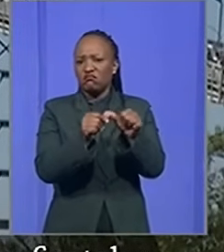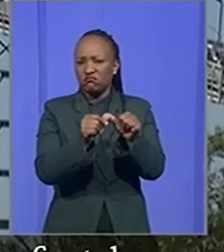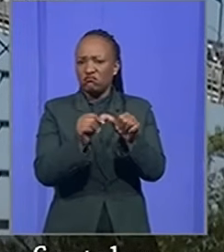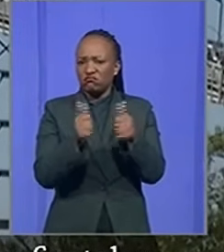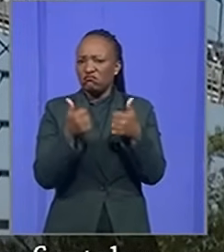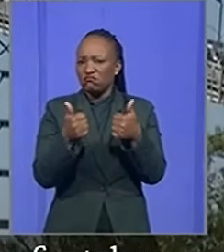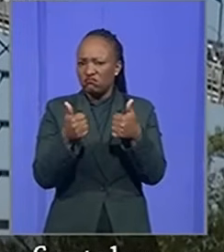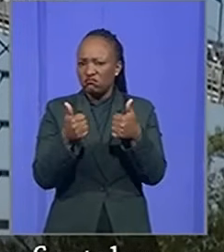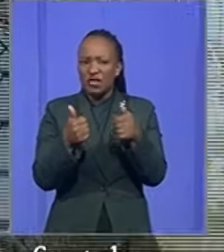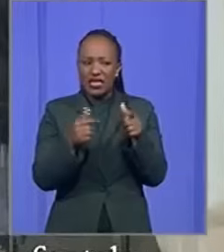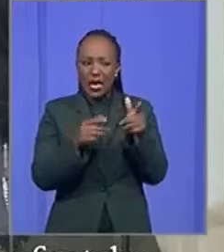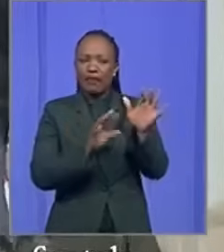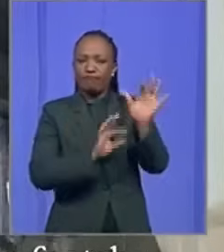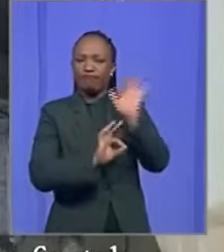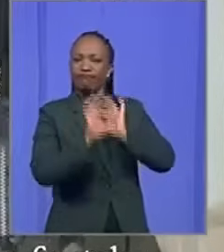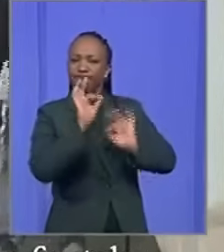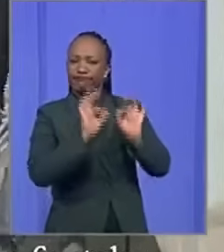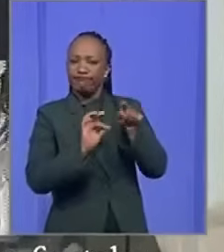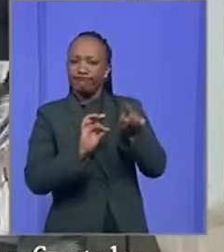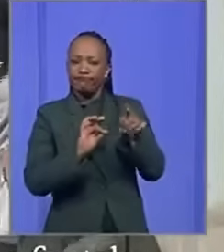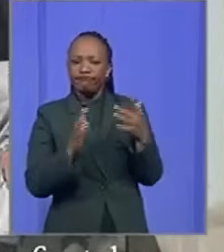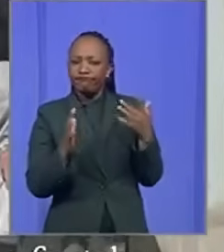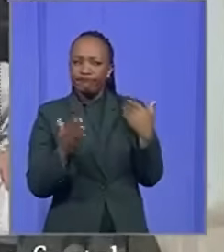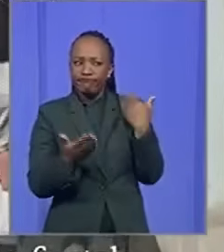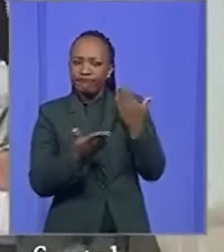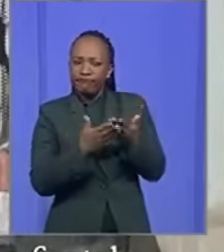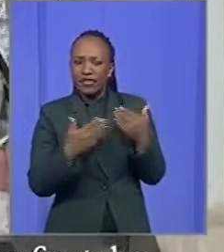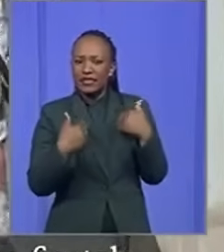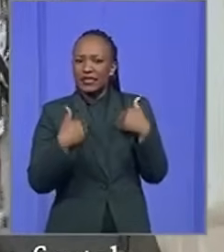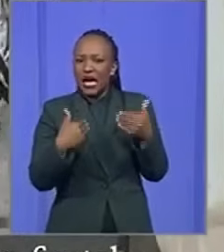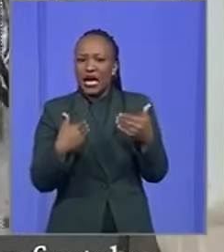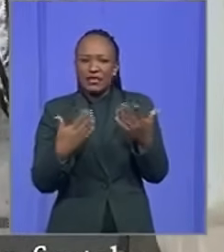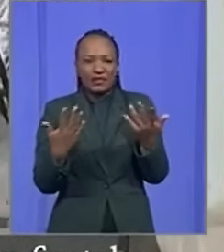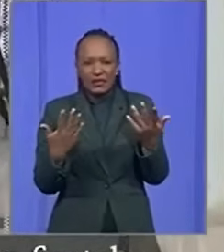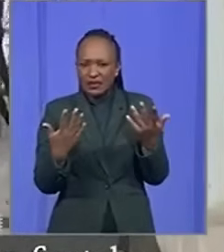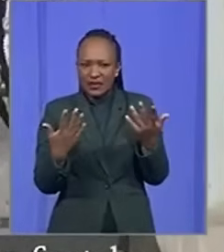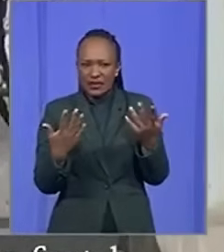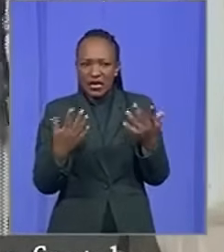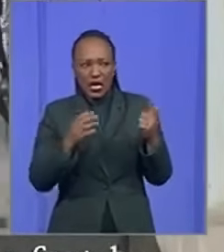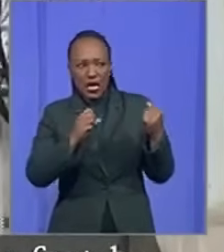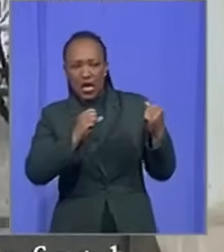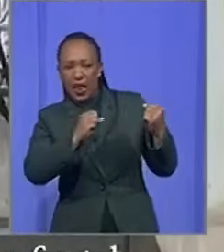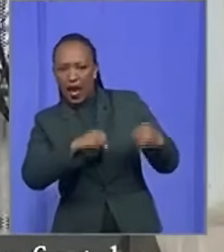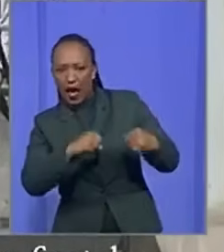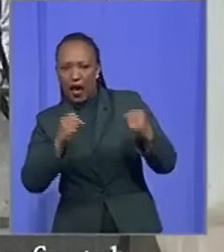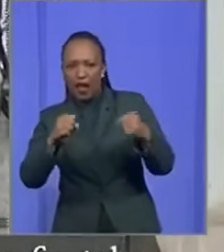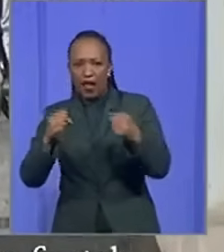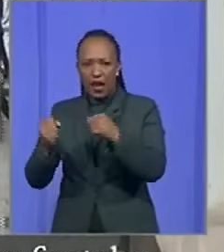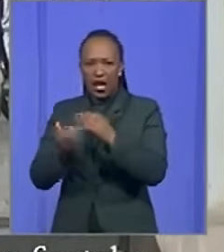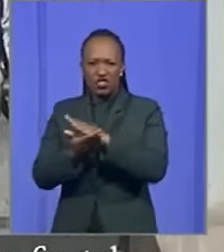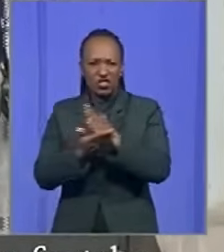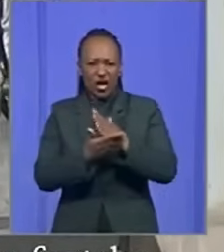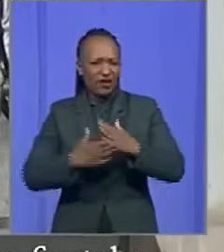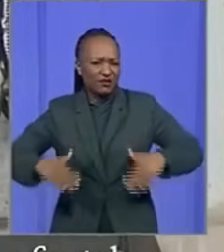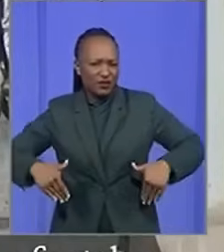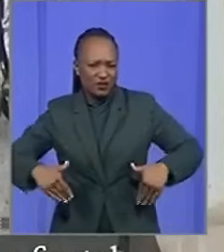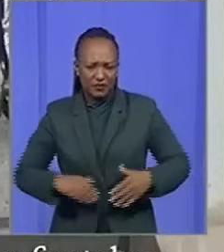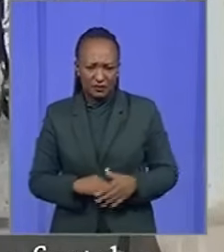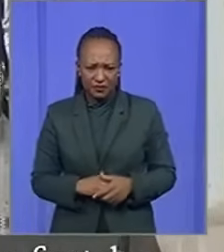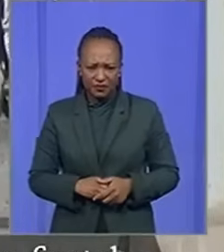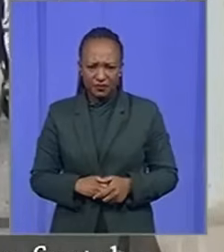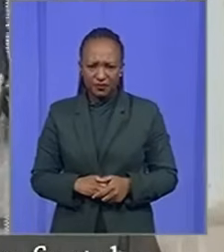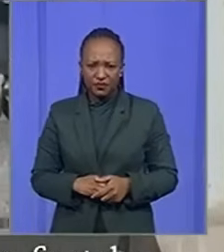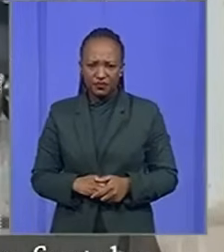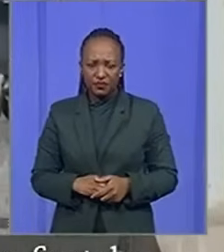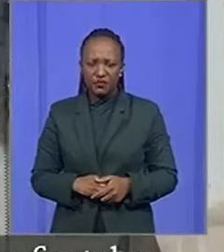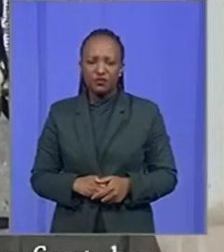Ba tlhalosa gape gore ga go ise go simololwe go diragadiwa tumalano e ka ga dishere. Obviously, we've